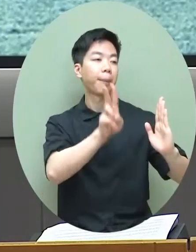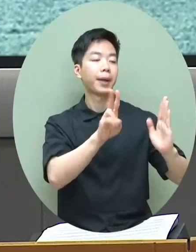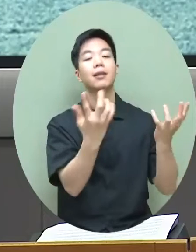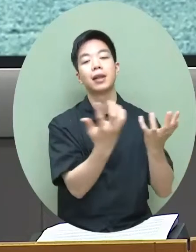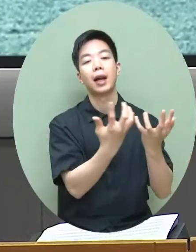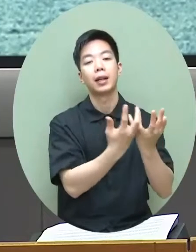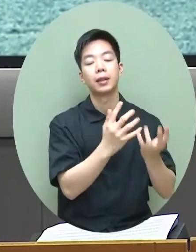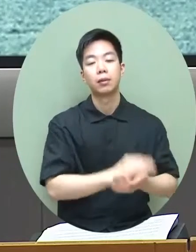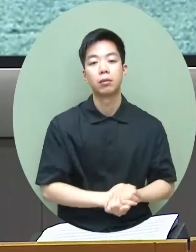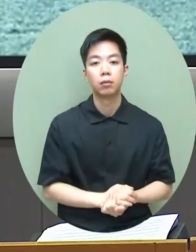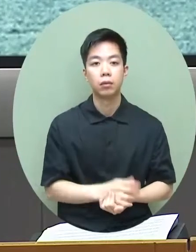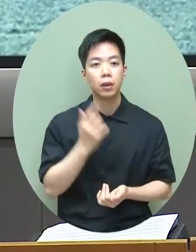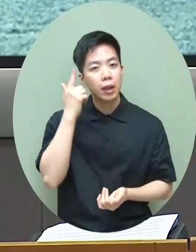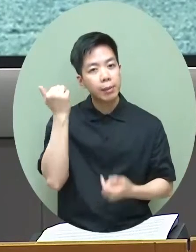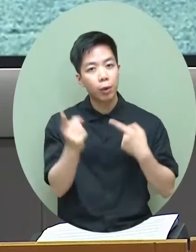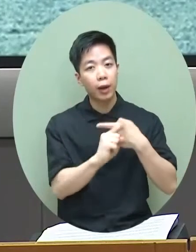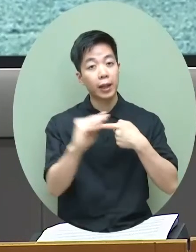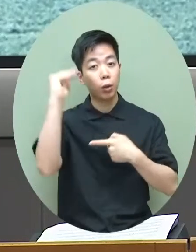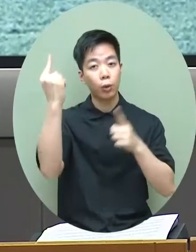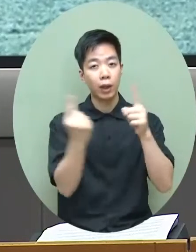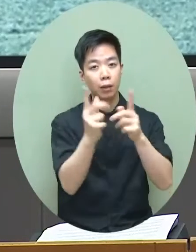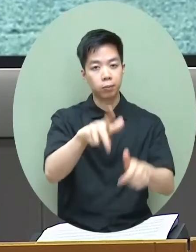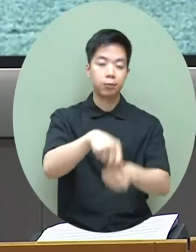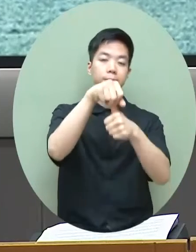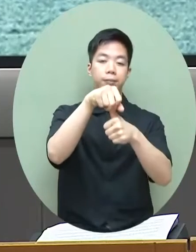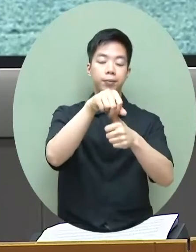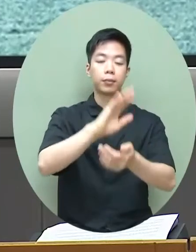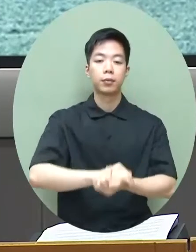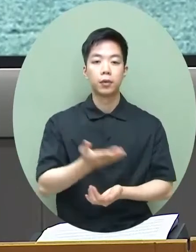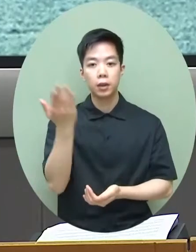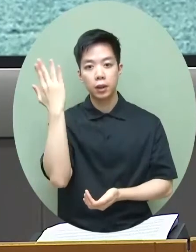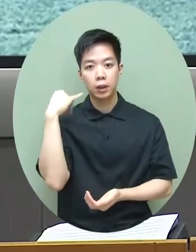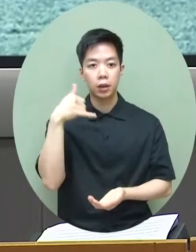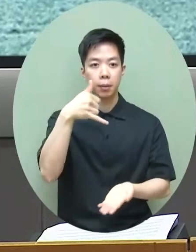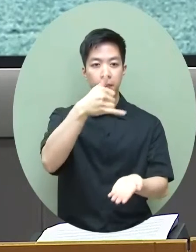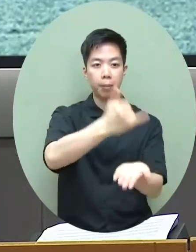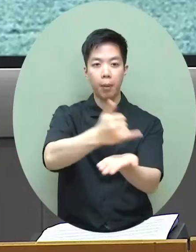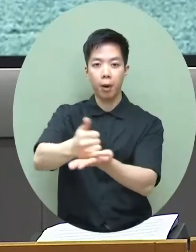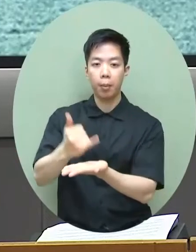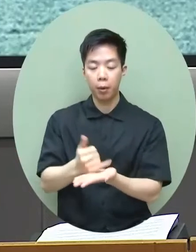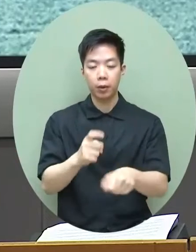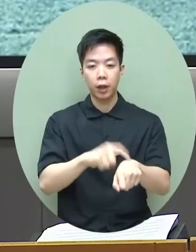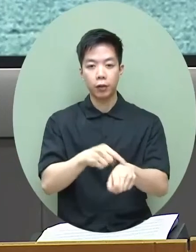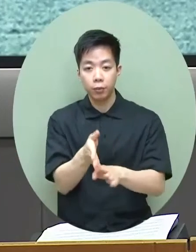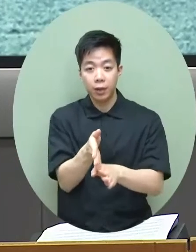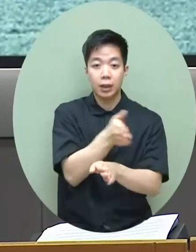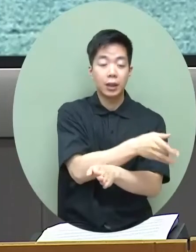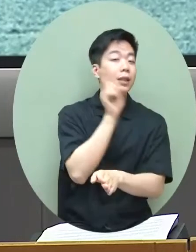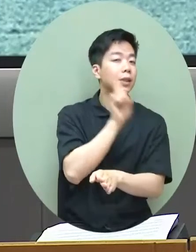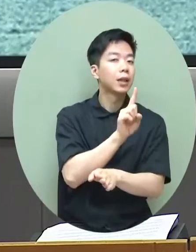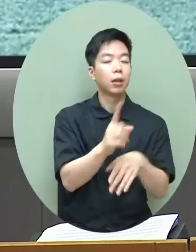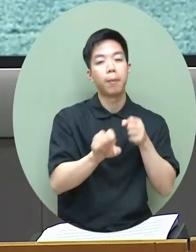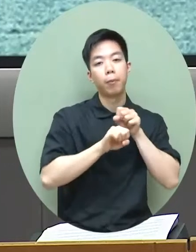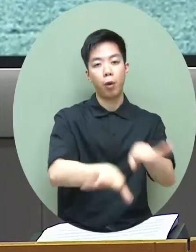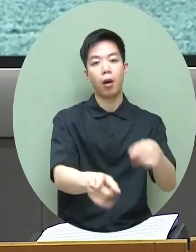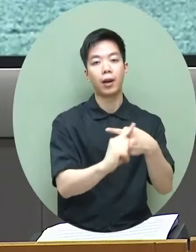days, yet we wish to identify high-risk groups. So those who stayed in the premises 7